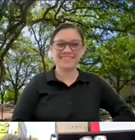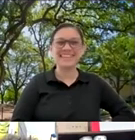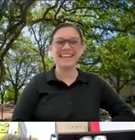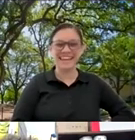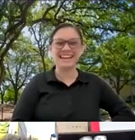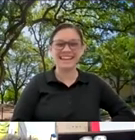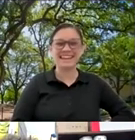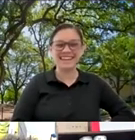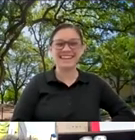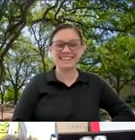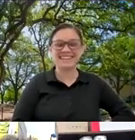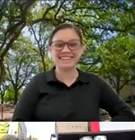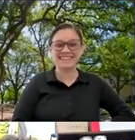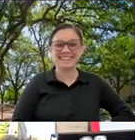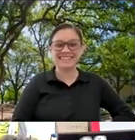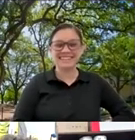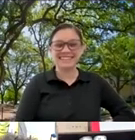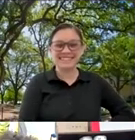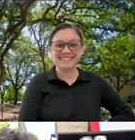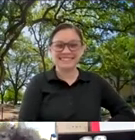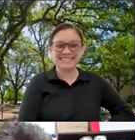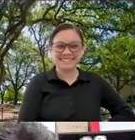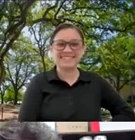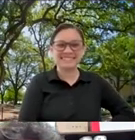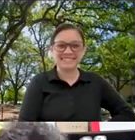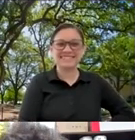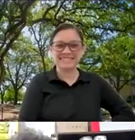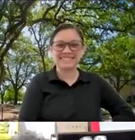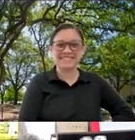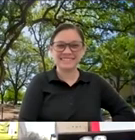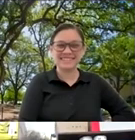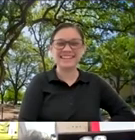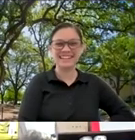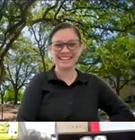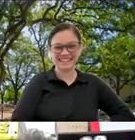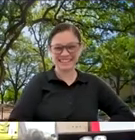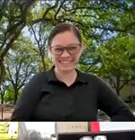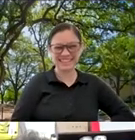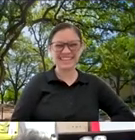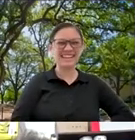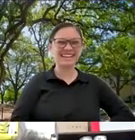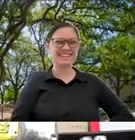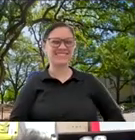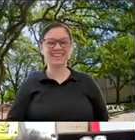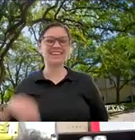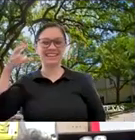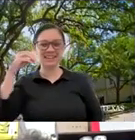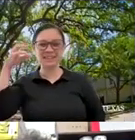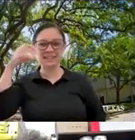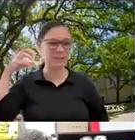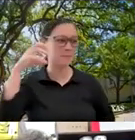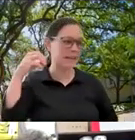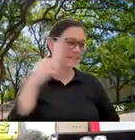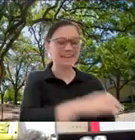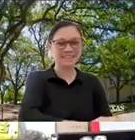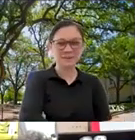see. And certainly cookies ought to be part of this meeting. So I love it. And I love